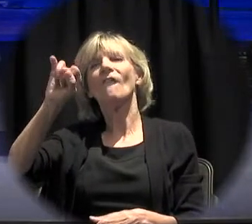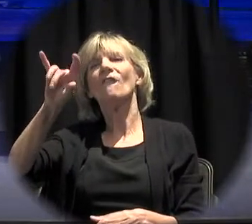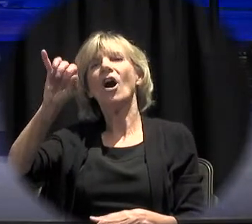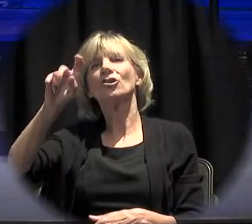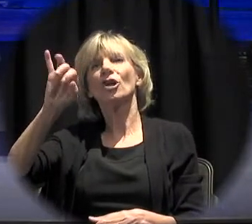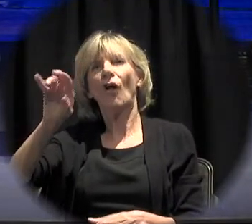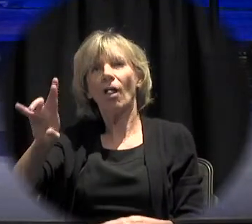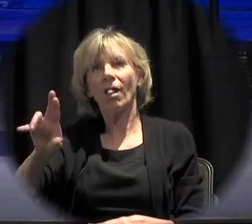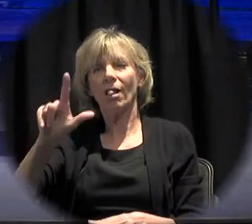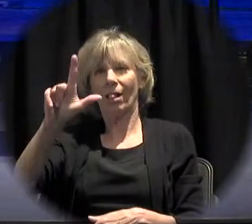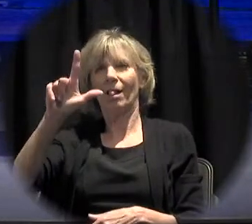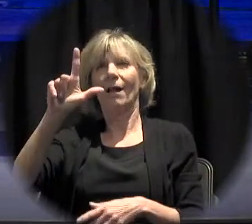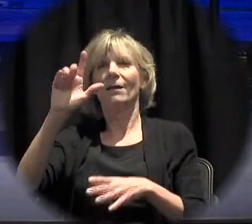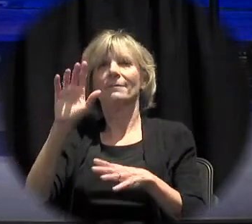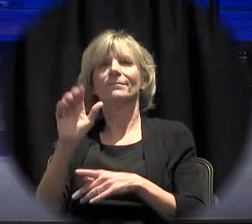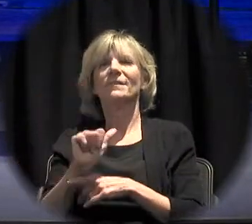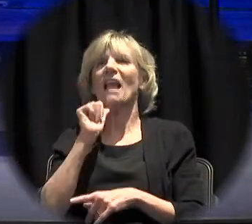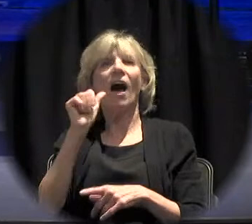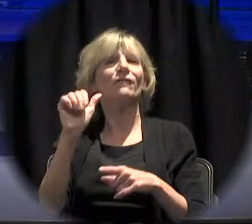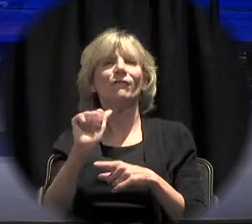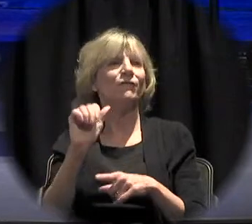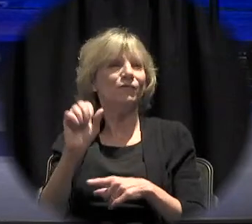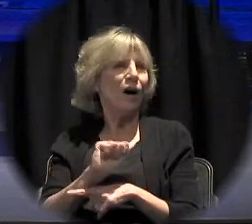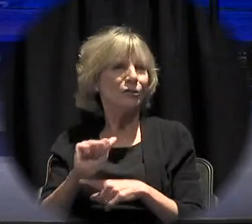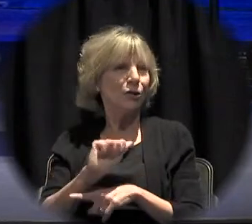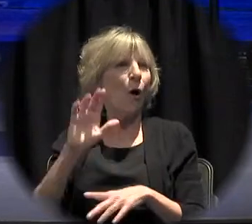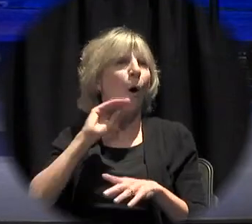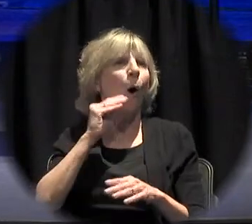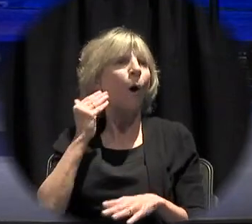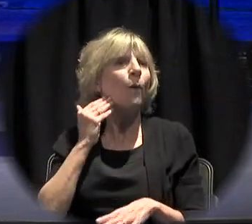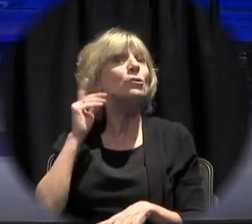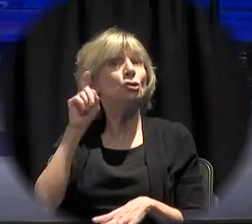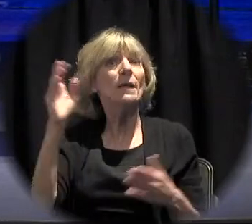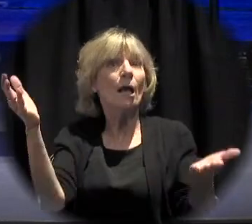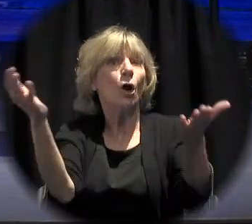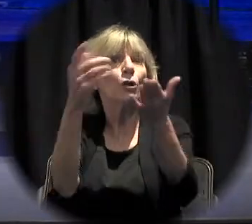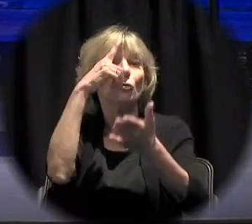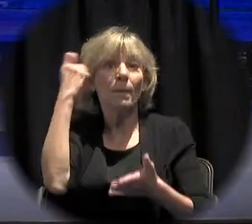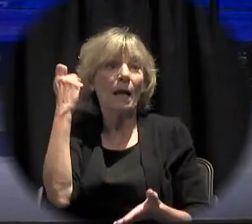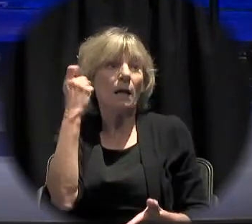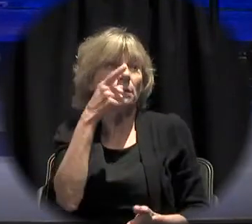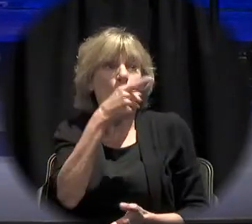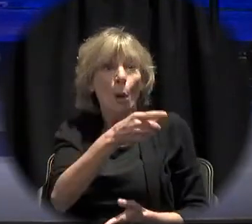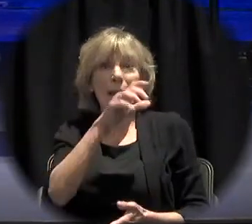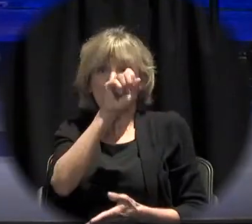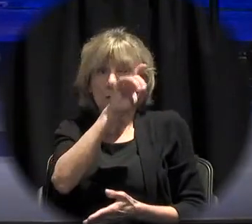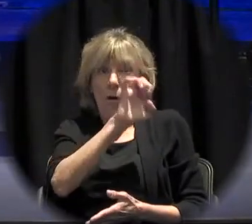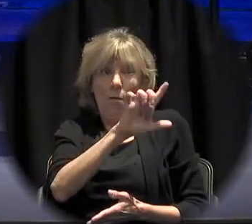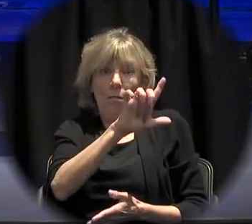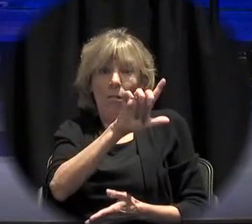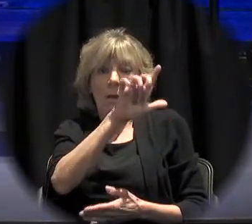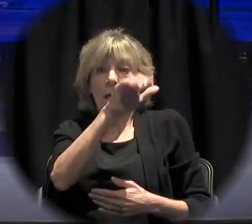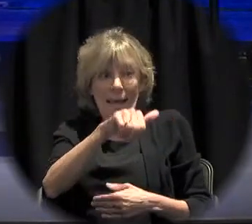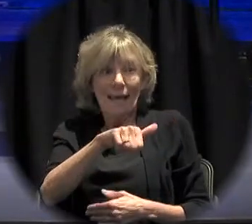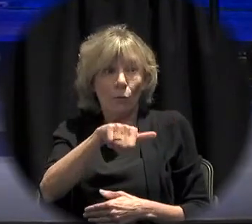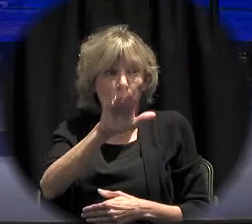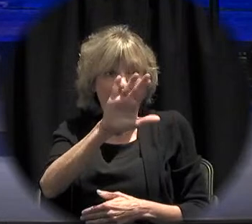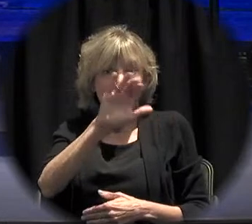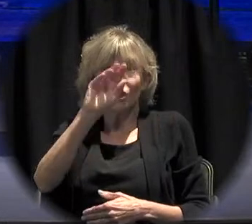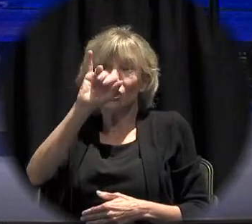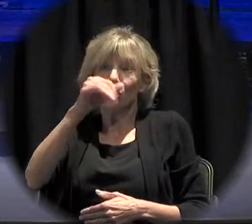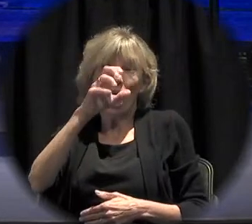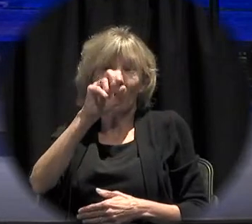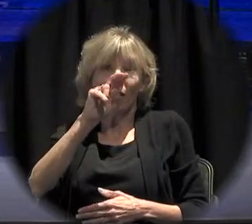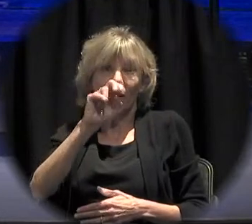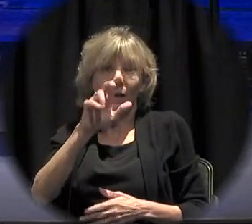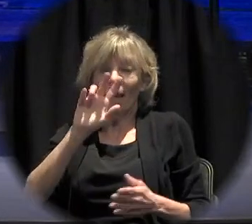make you a man and woman after God's own heart with that impeccable character of Jonathan. Nothing's too big for God